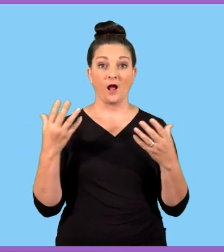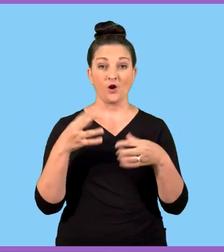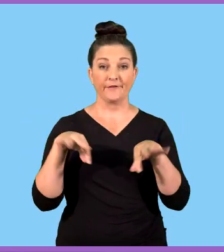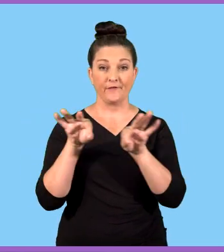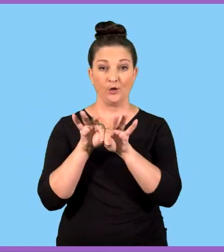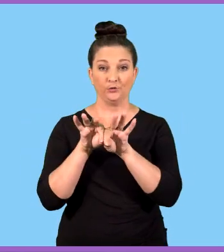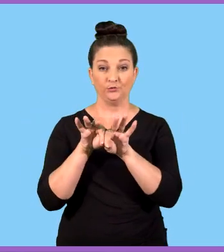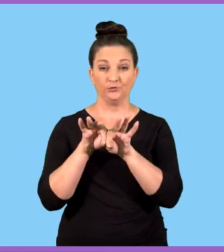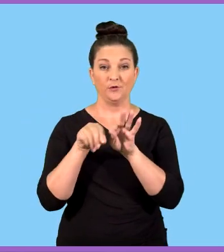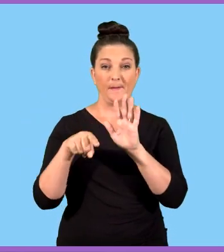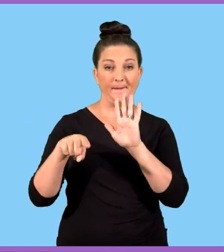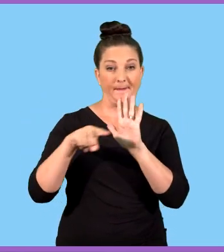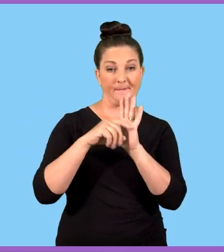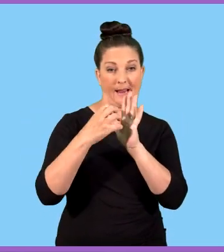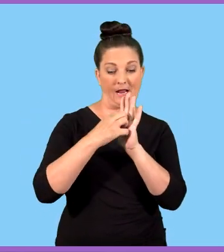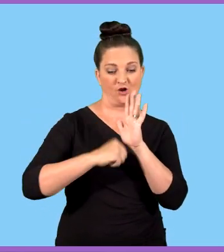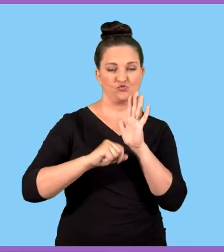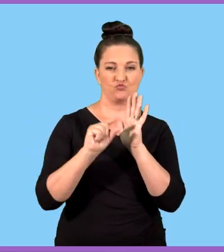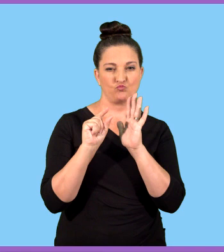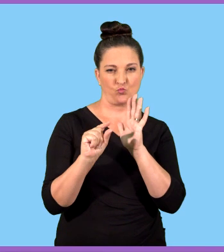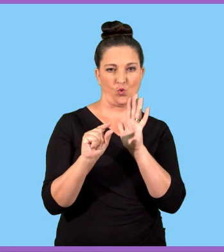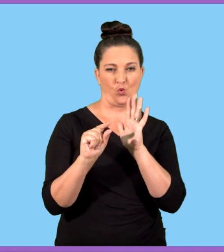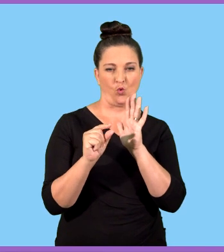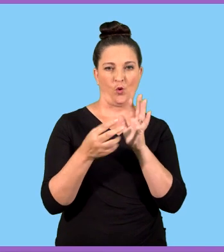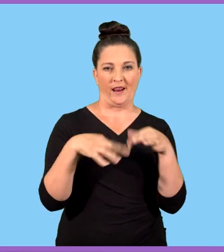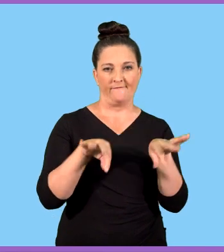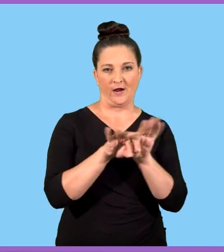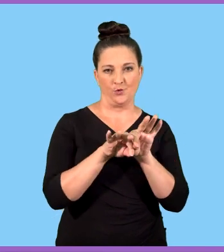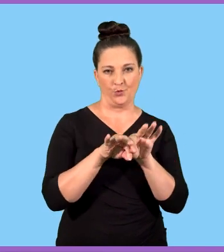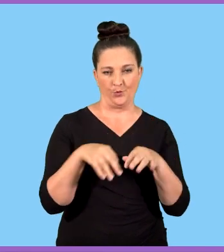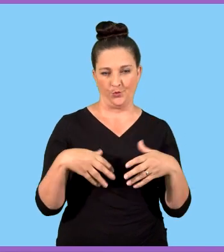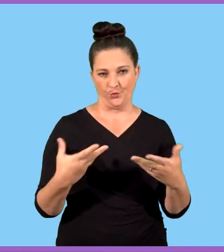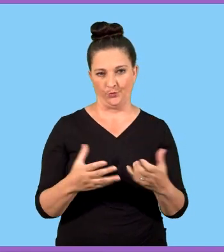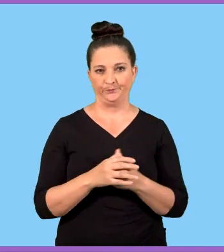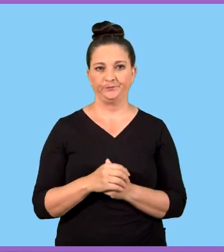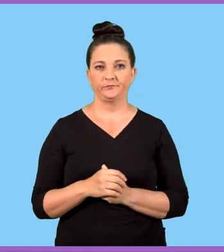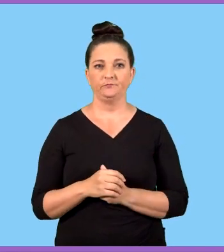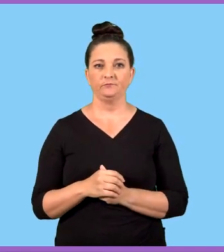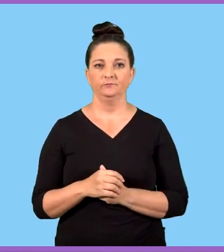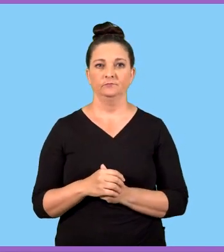value minus the smallest value. So range,